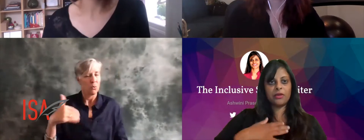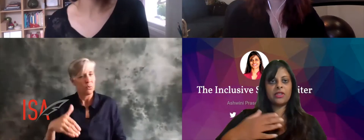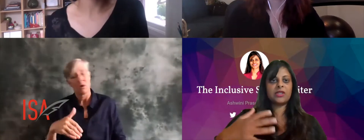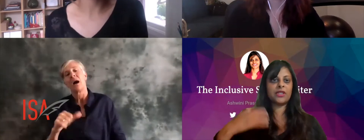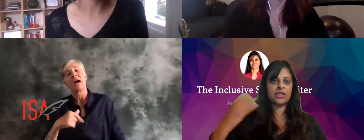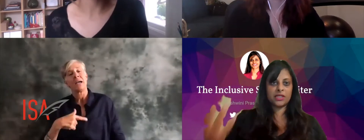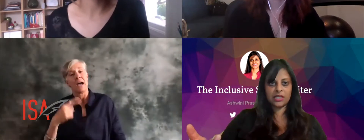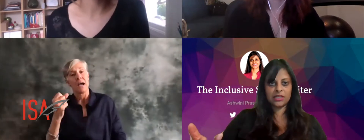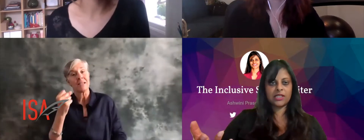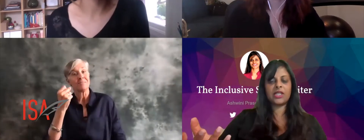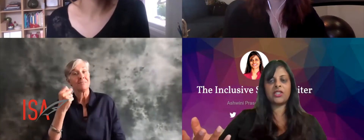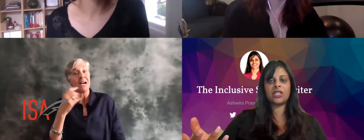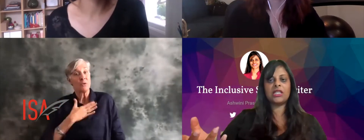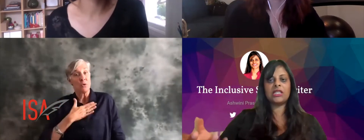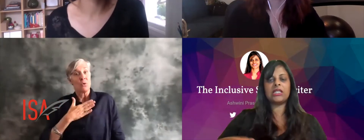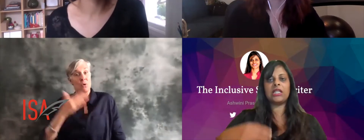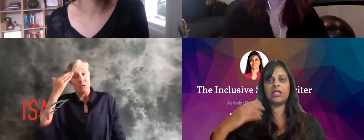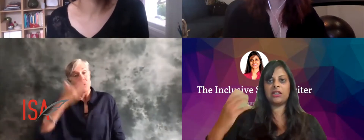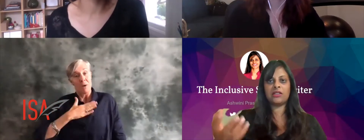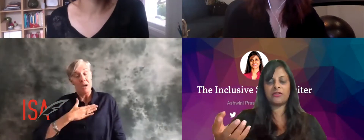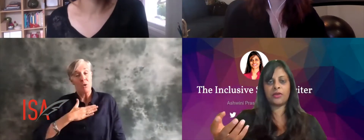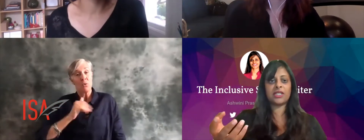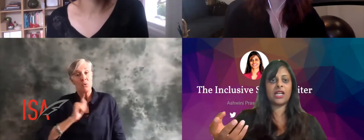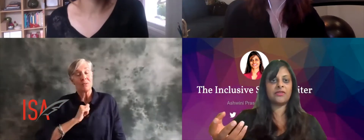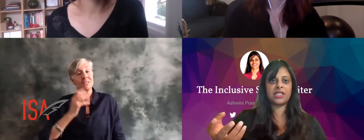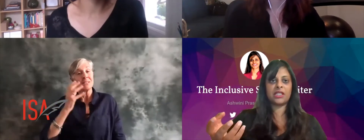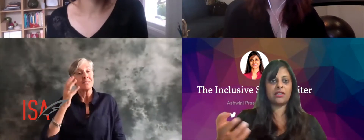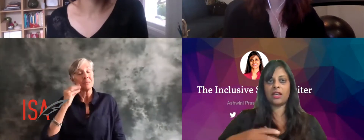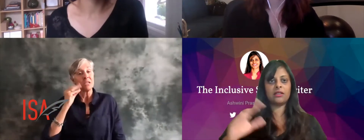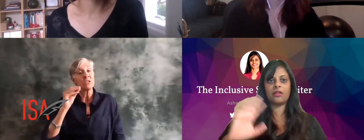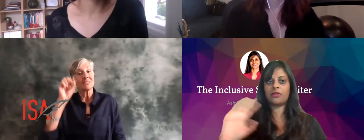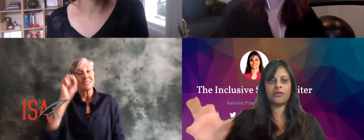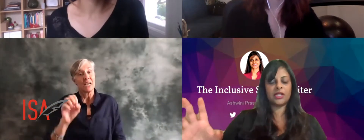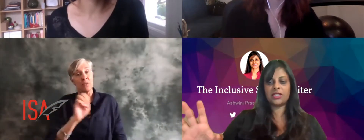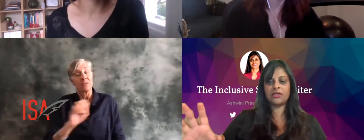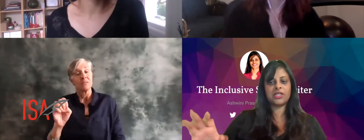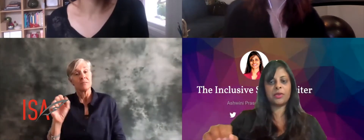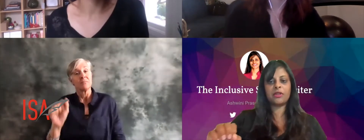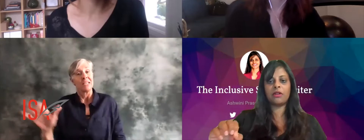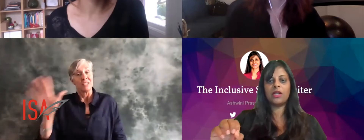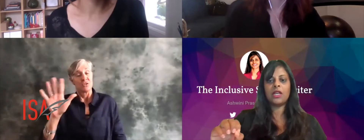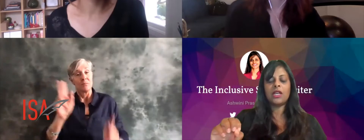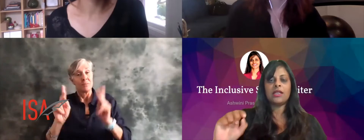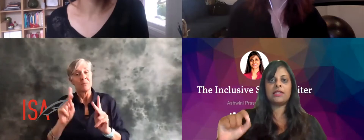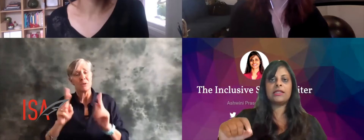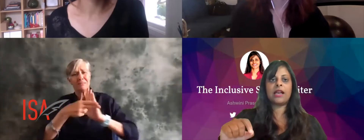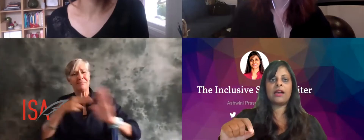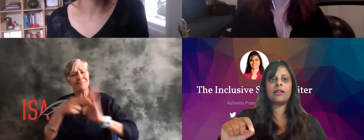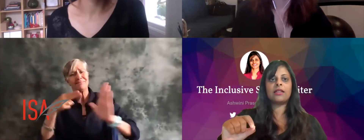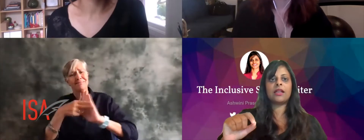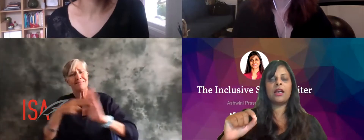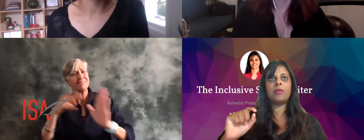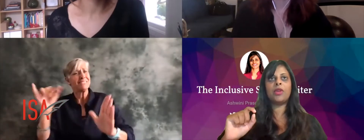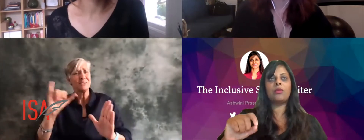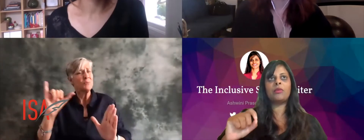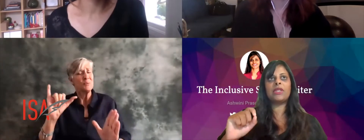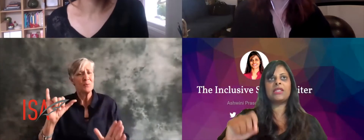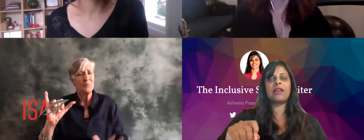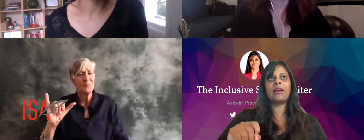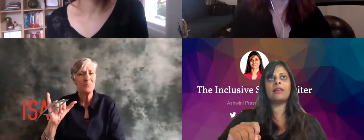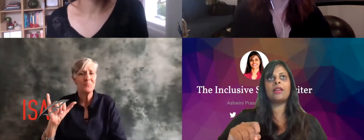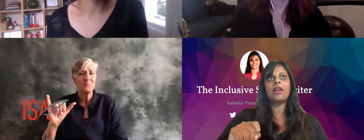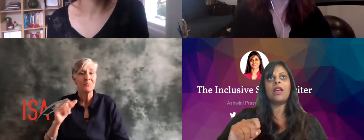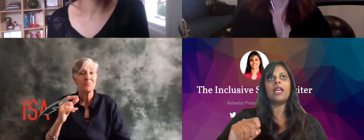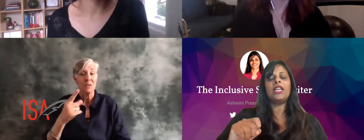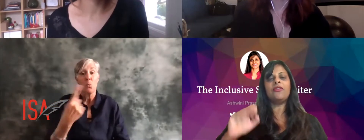see that in my own experiences as a South Asian Indian, and the folks that I've seen that are very stereotypical, is that the